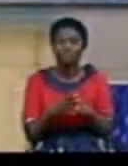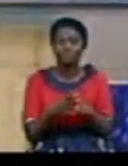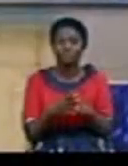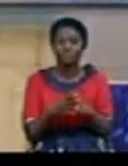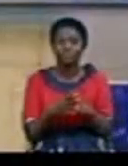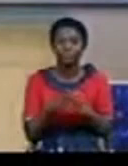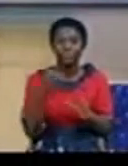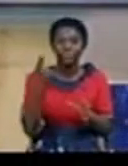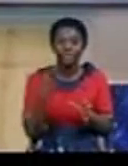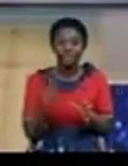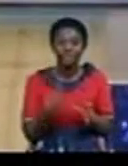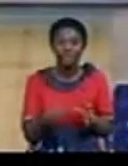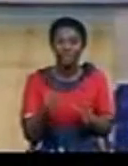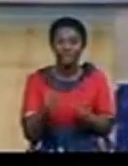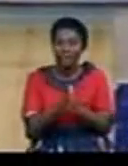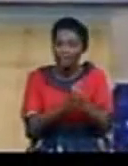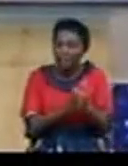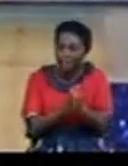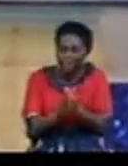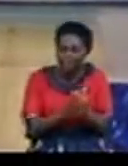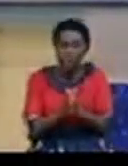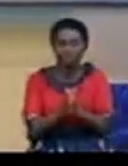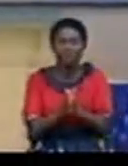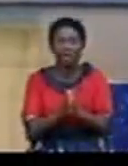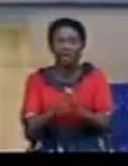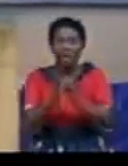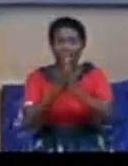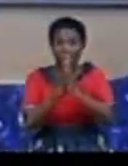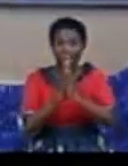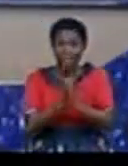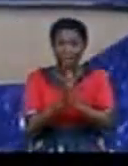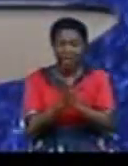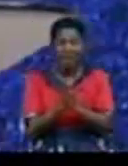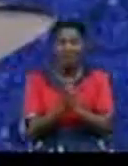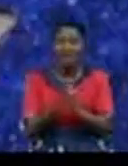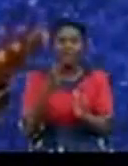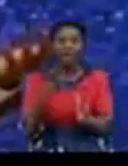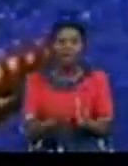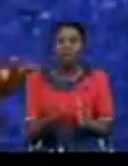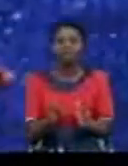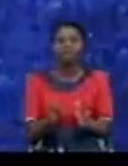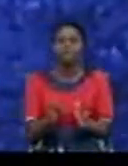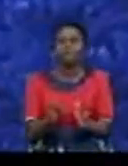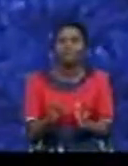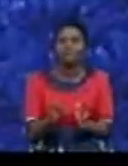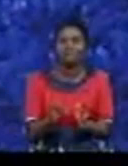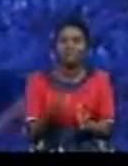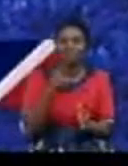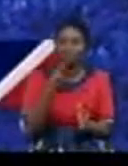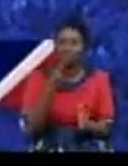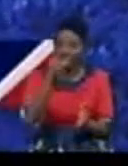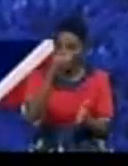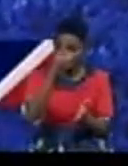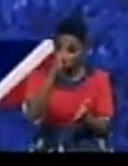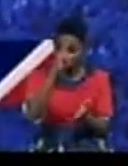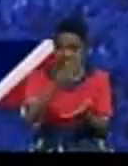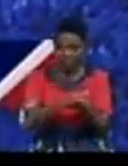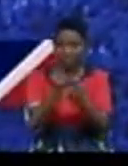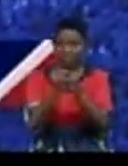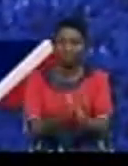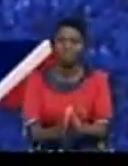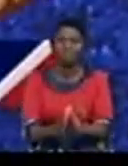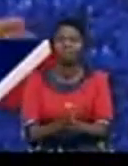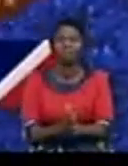the passionate prayer of earnest saints. He wants to do that for us. But you